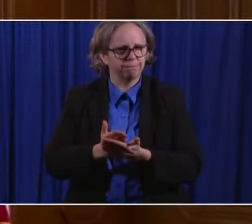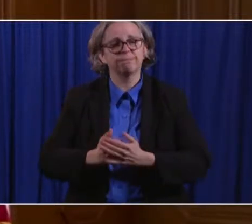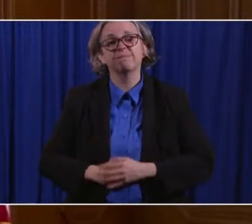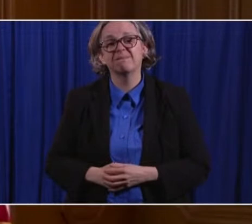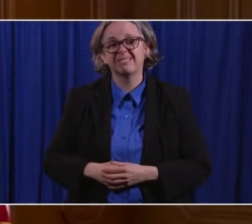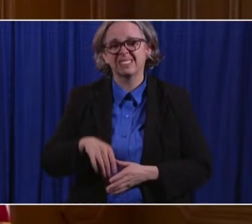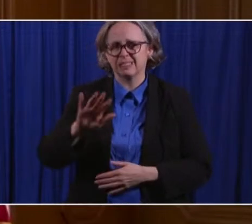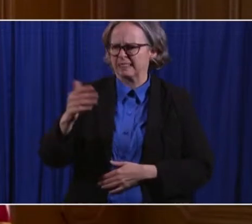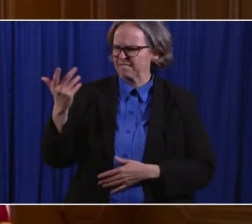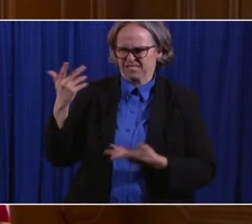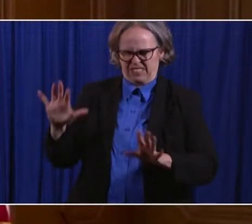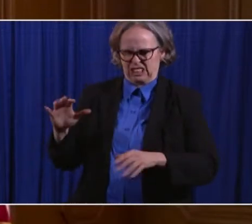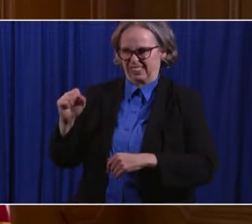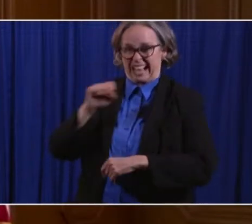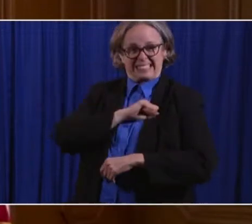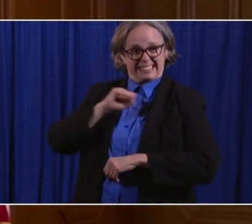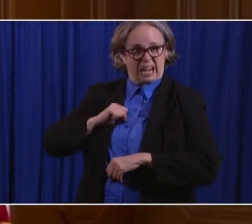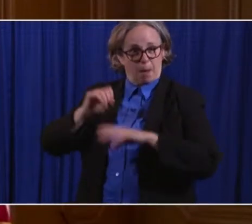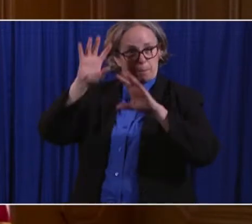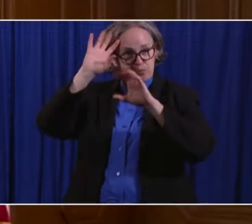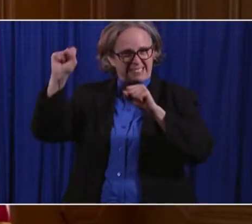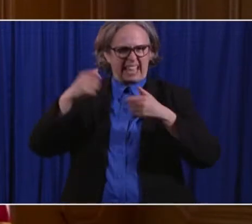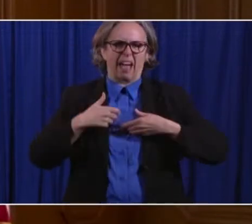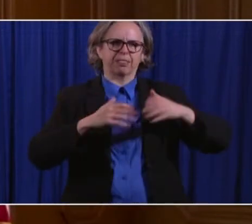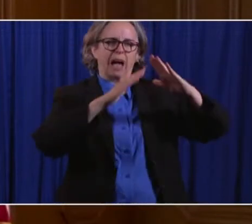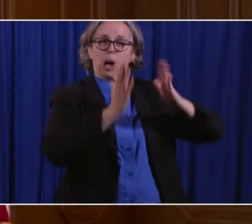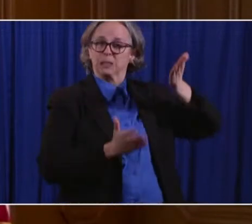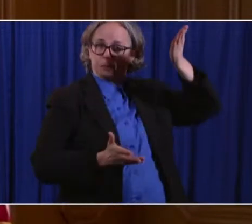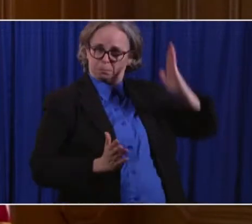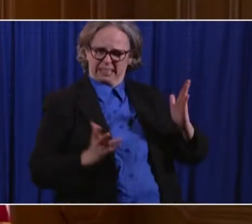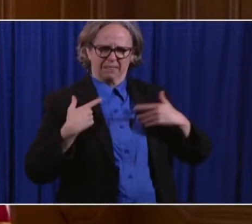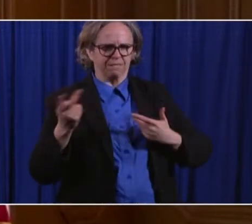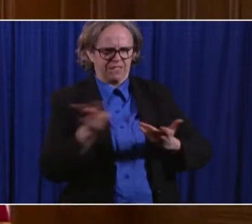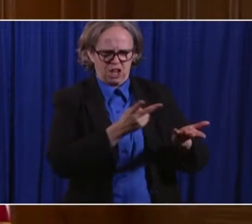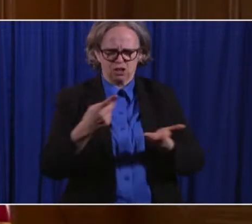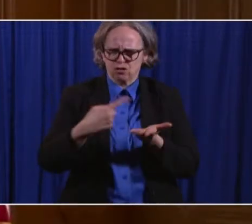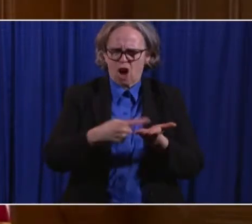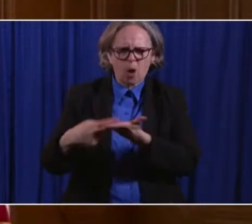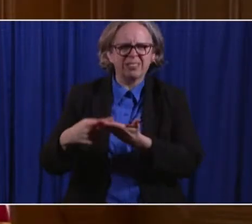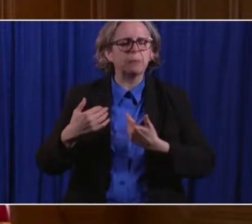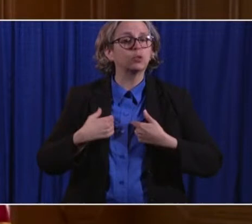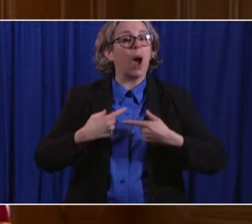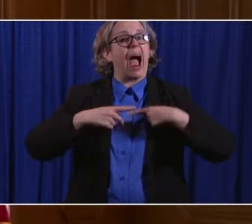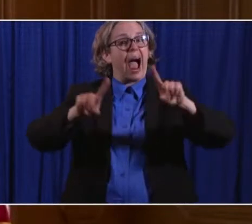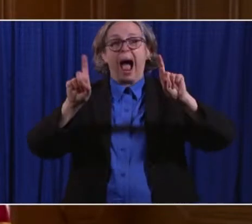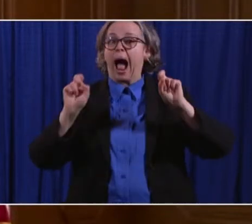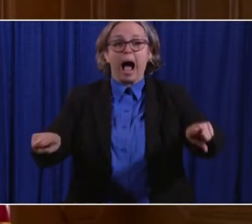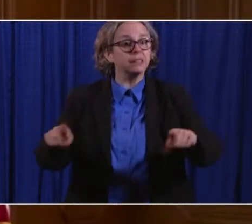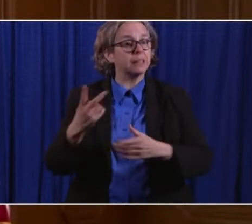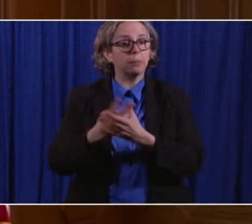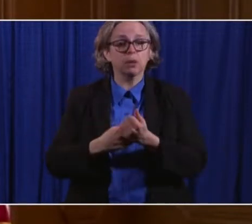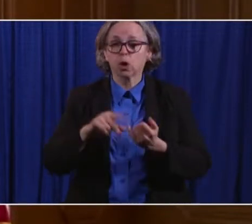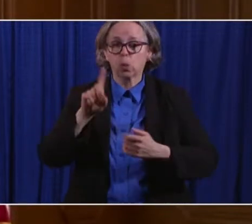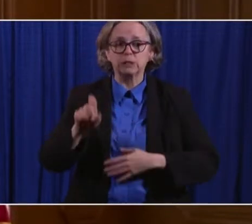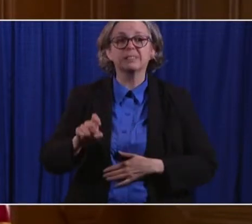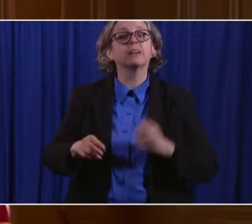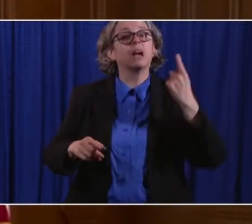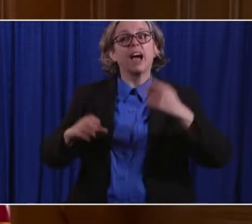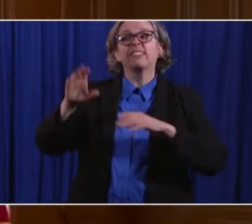to the Speaker, and asked both Speaker Cupp and